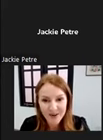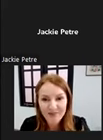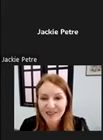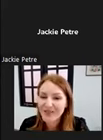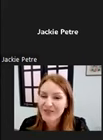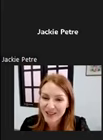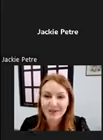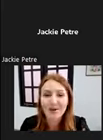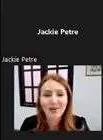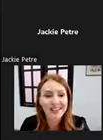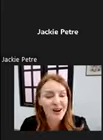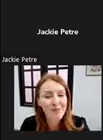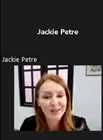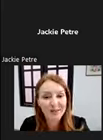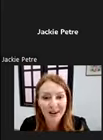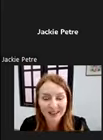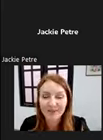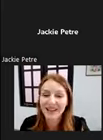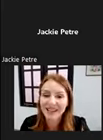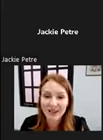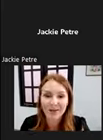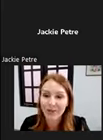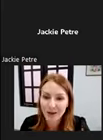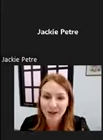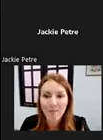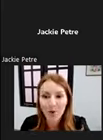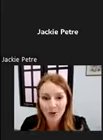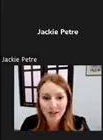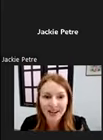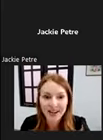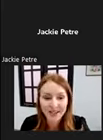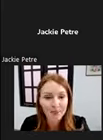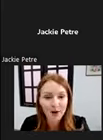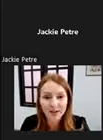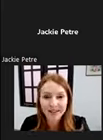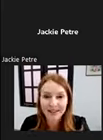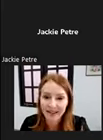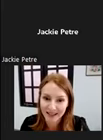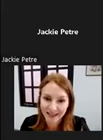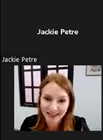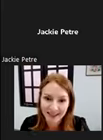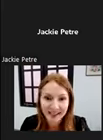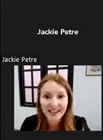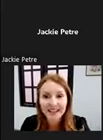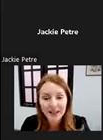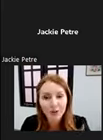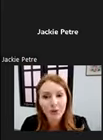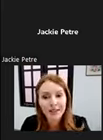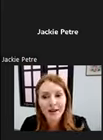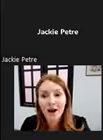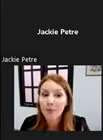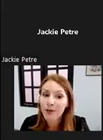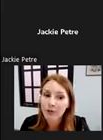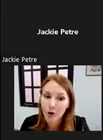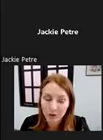There we go. So first, we will hear opening remarks from each of the federal and Puerto Rico agency partners in the study. Next, we will